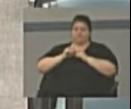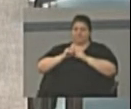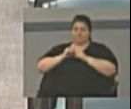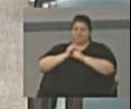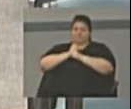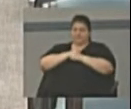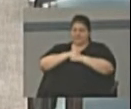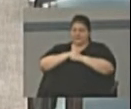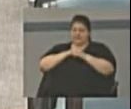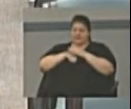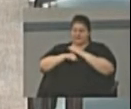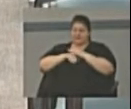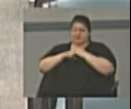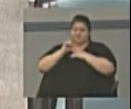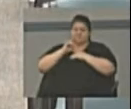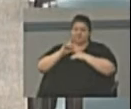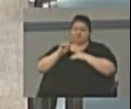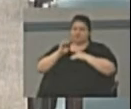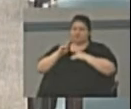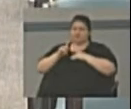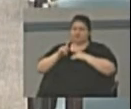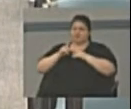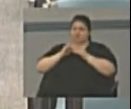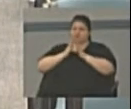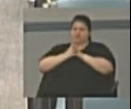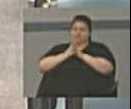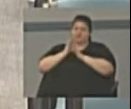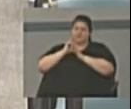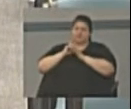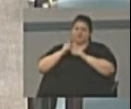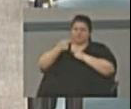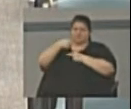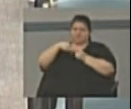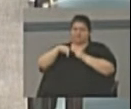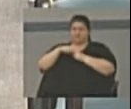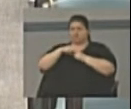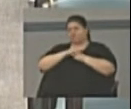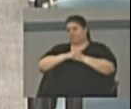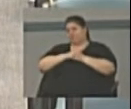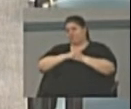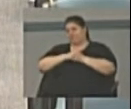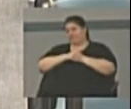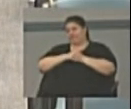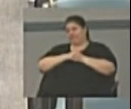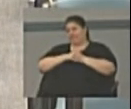truck traffic to get turned around somehow or